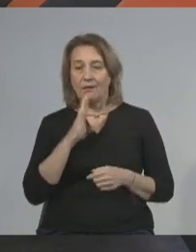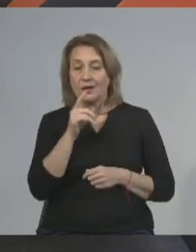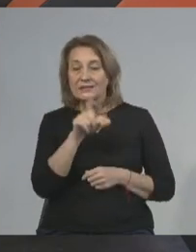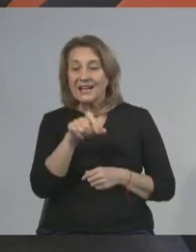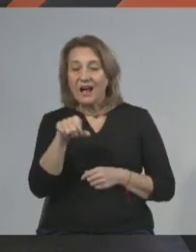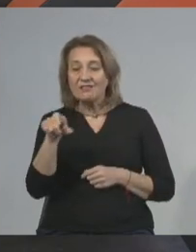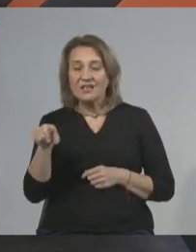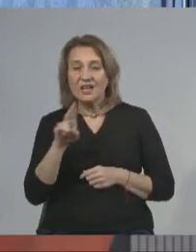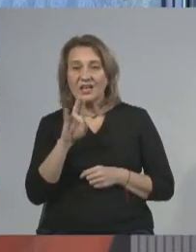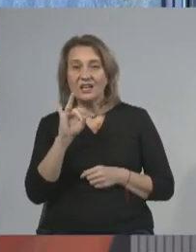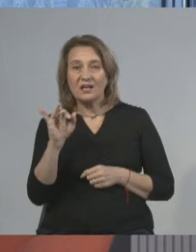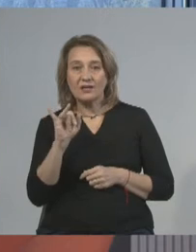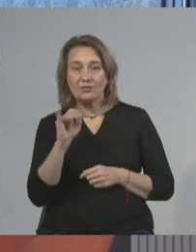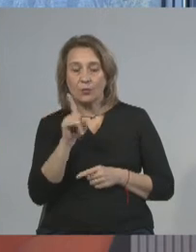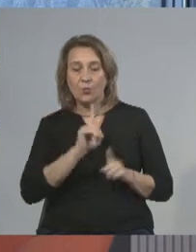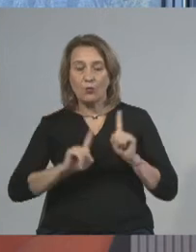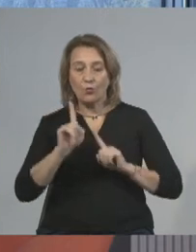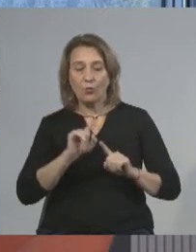uh